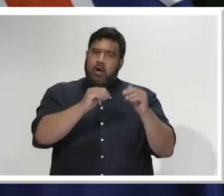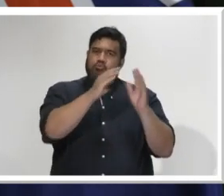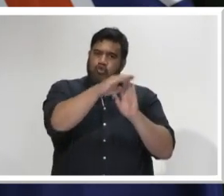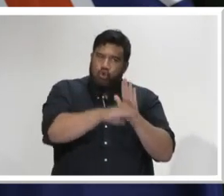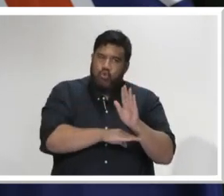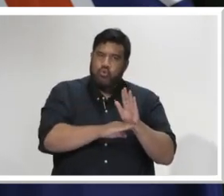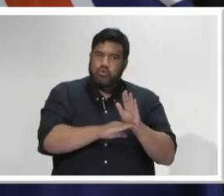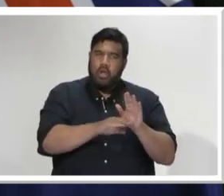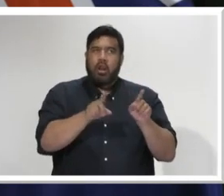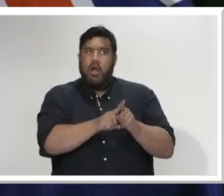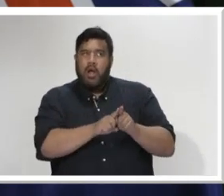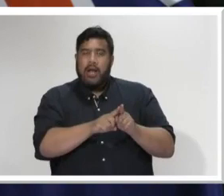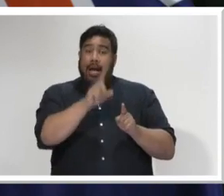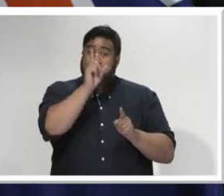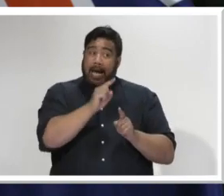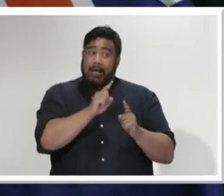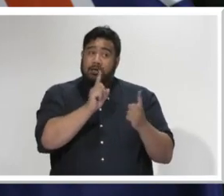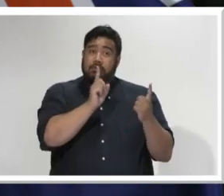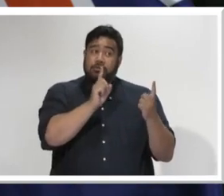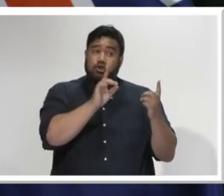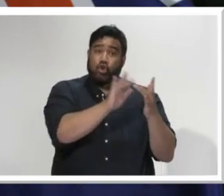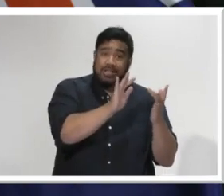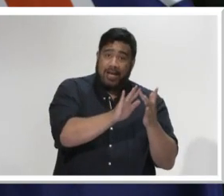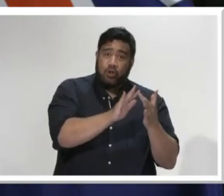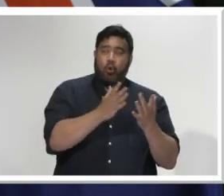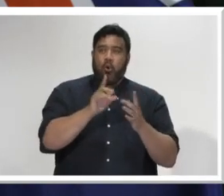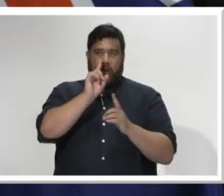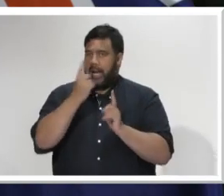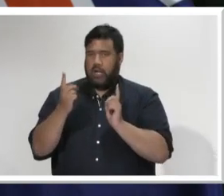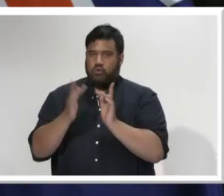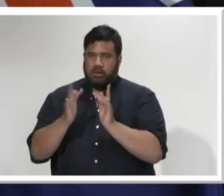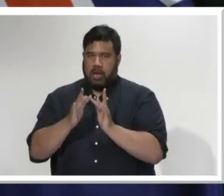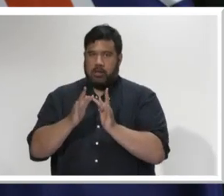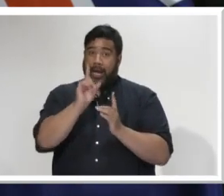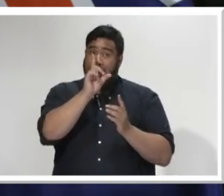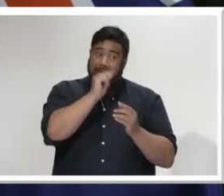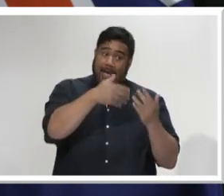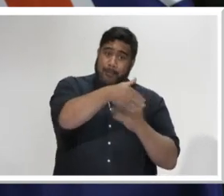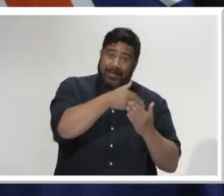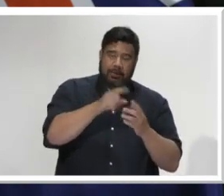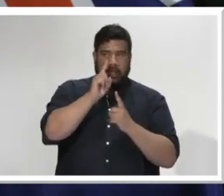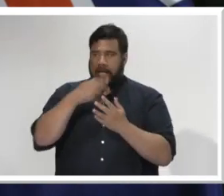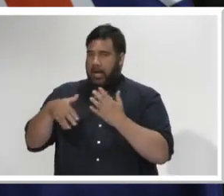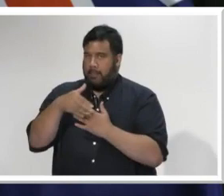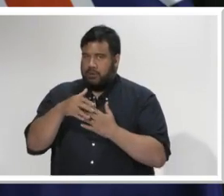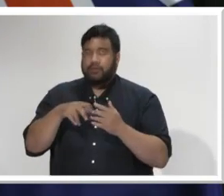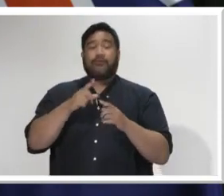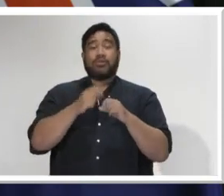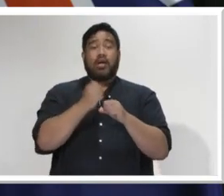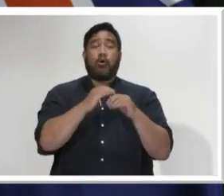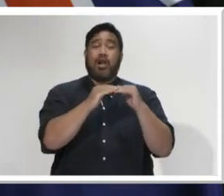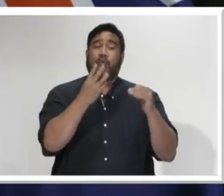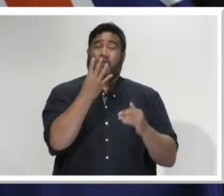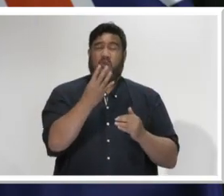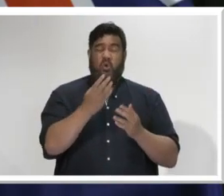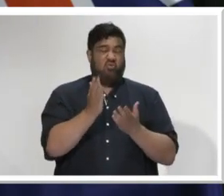another, depending on how bad the spread of COVID-19 is. At alert level 4, the aim is to eliminate contact